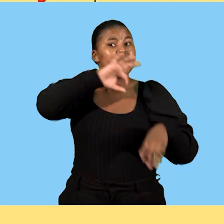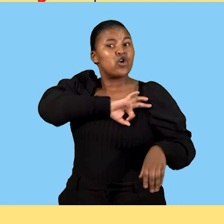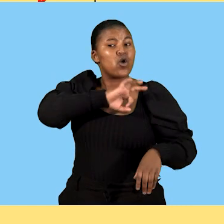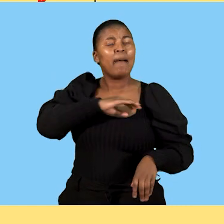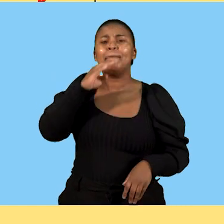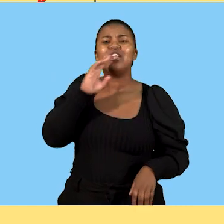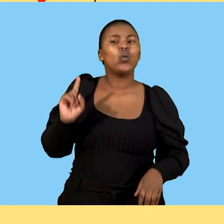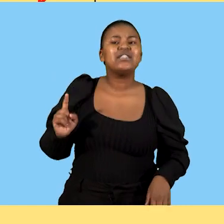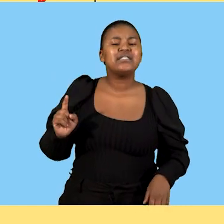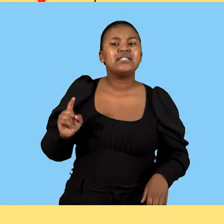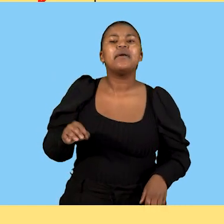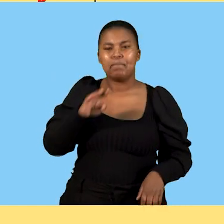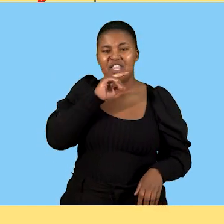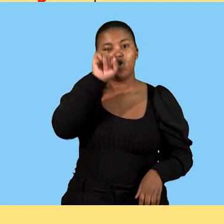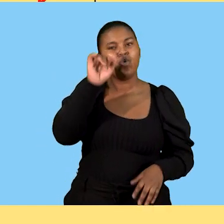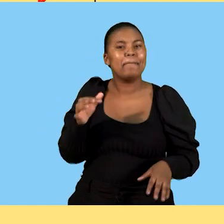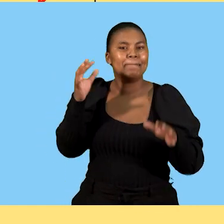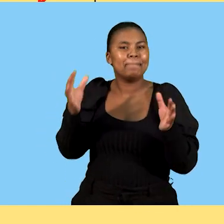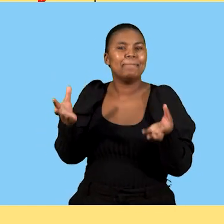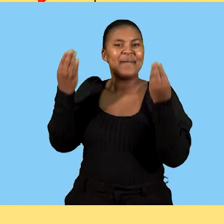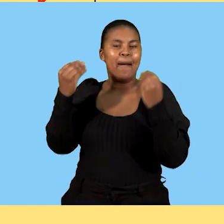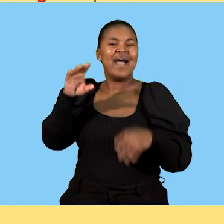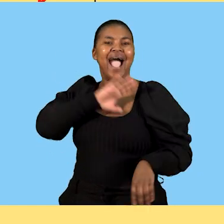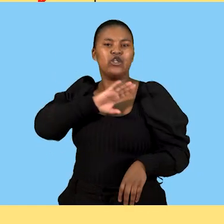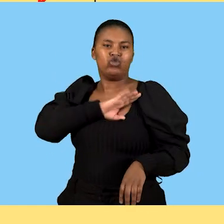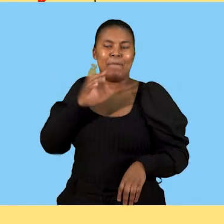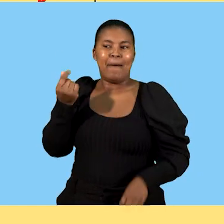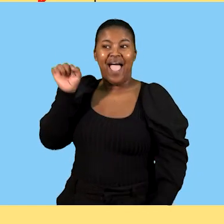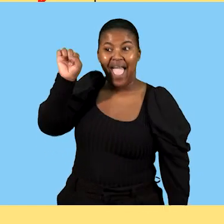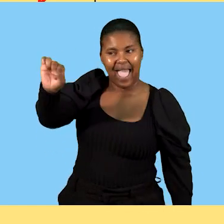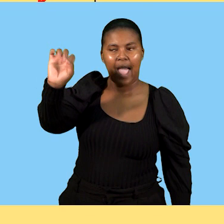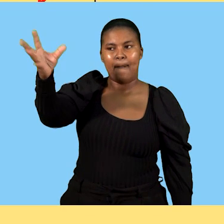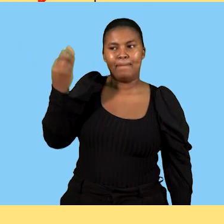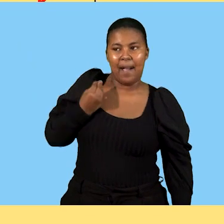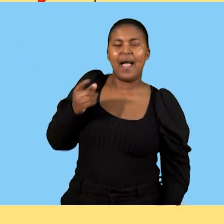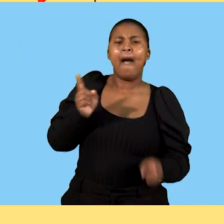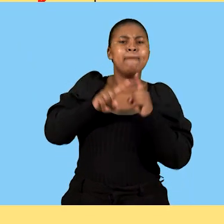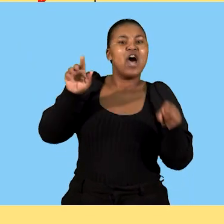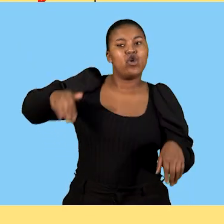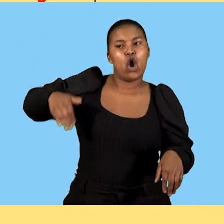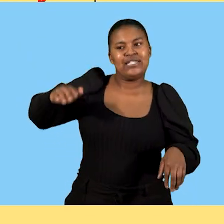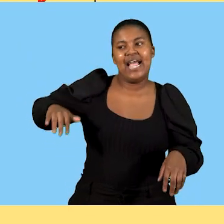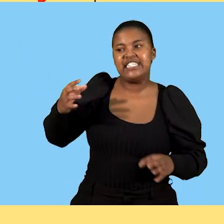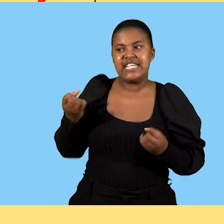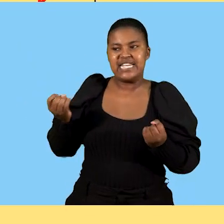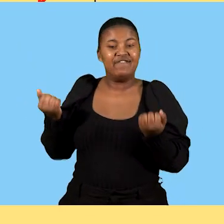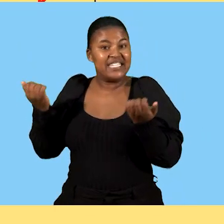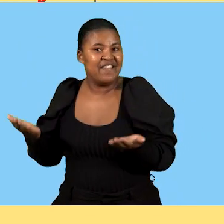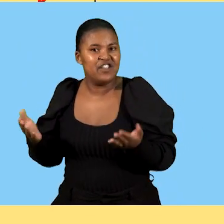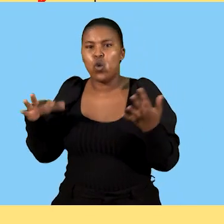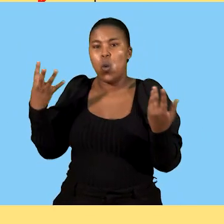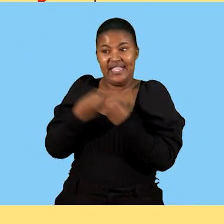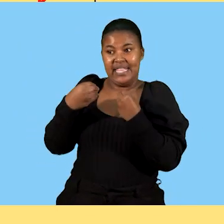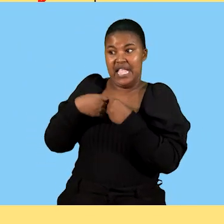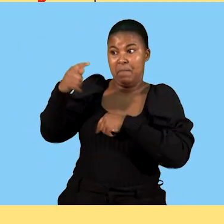advance, that means you have received a customer's money, yet you have not offered the service or delivered the goods. In